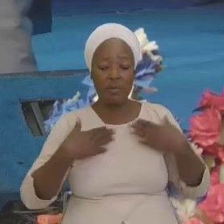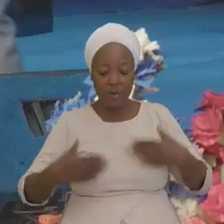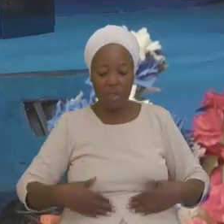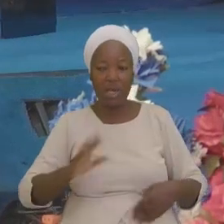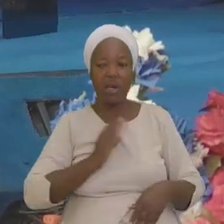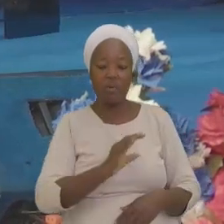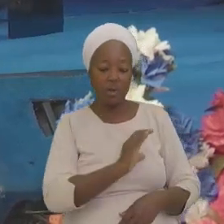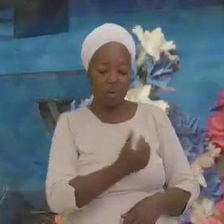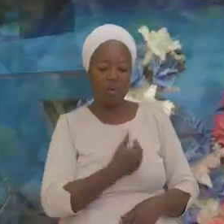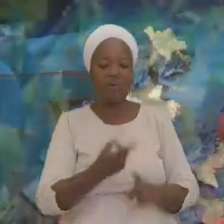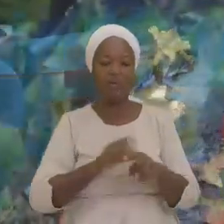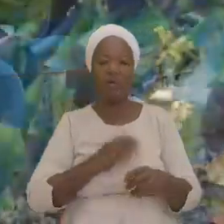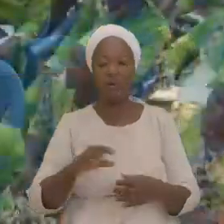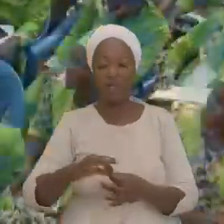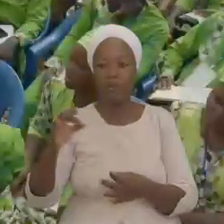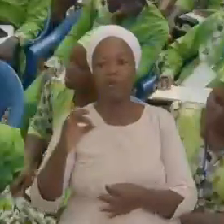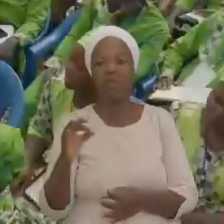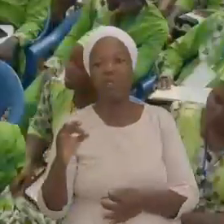heart.